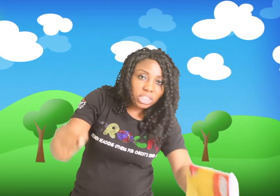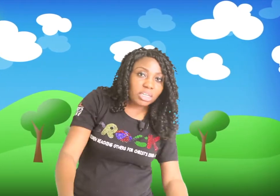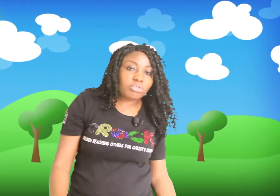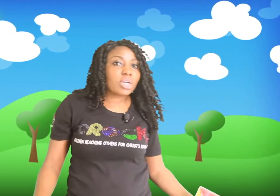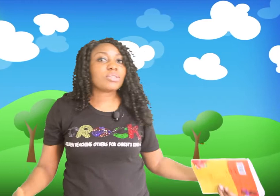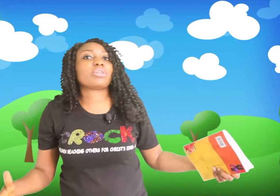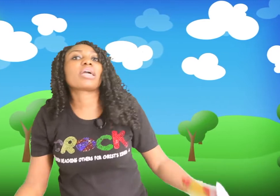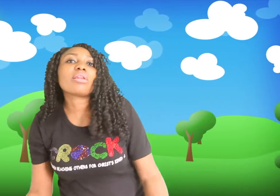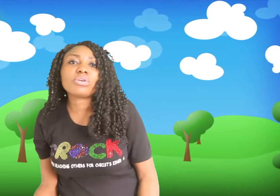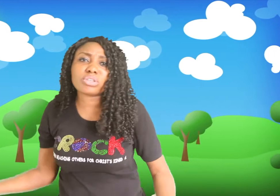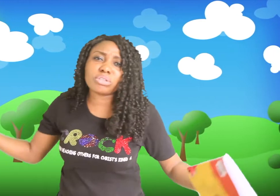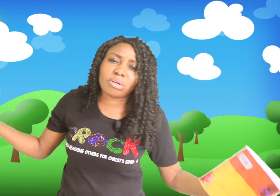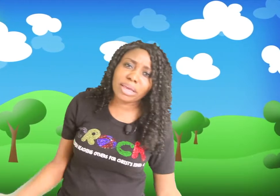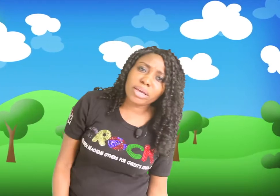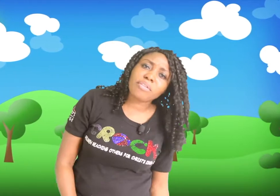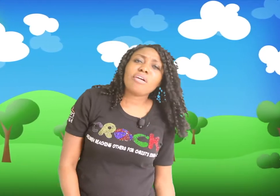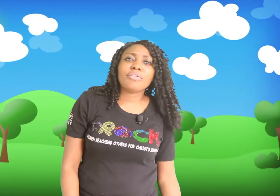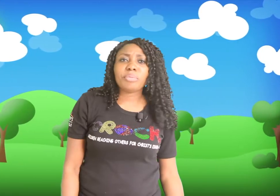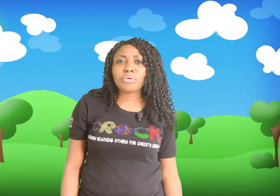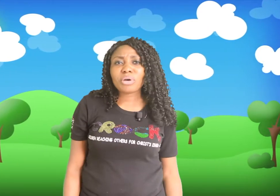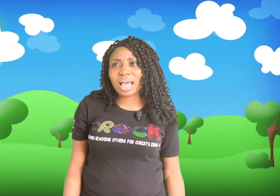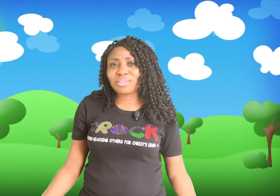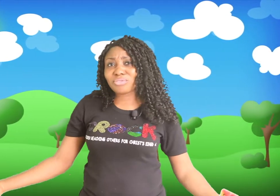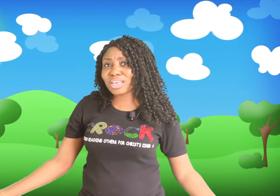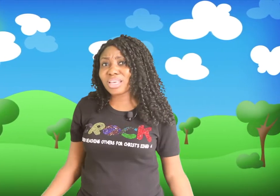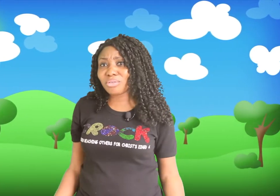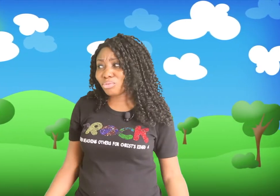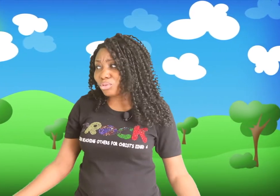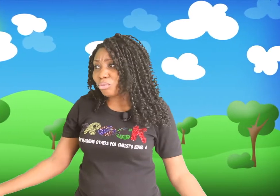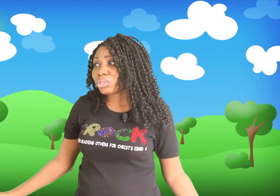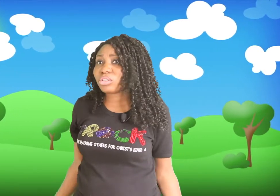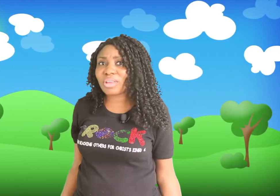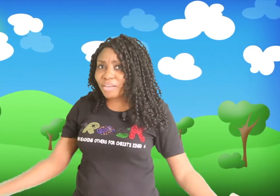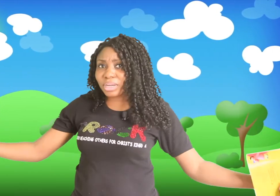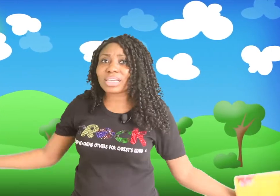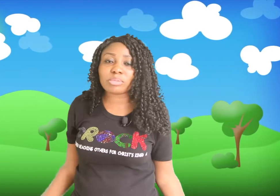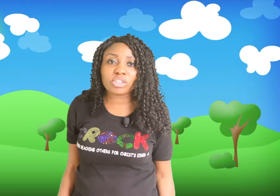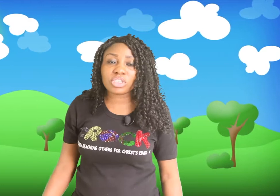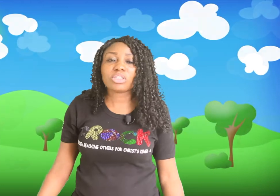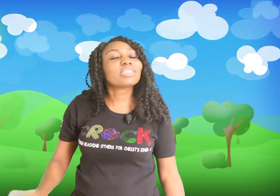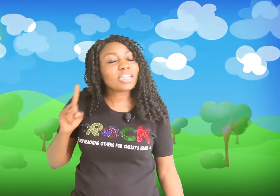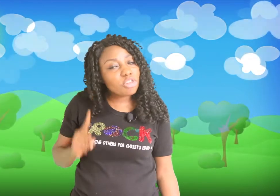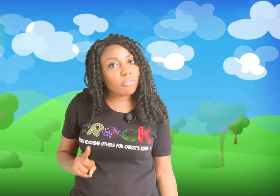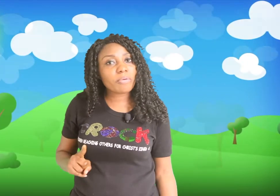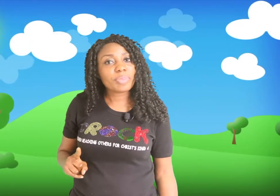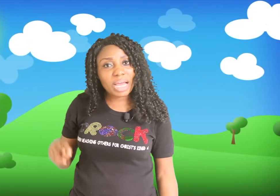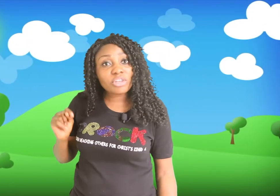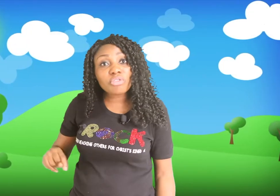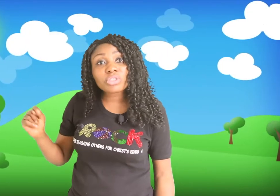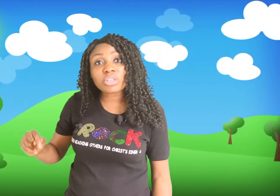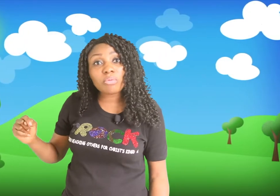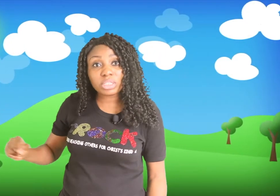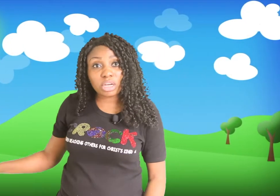is pushing at you, trying to get close, trying to hear from you. How do you think you would know who touched you? Everybody has been touching. He said, no,